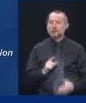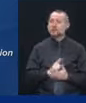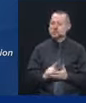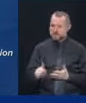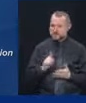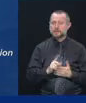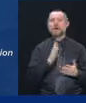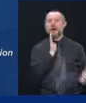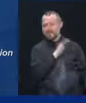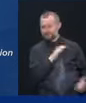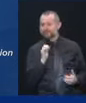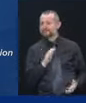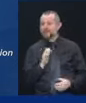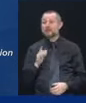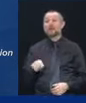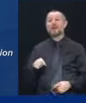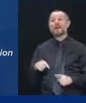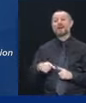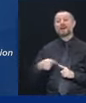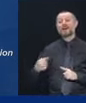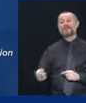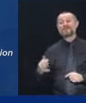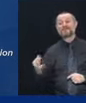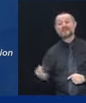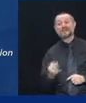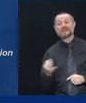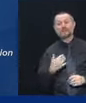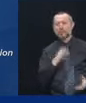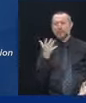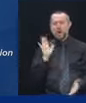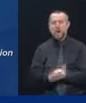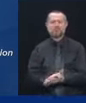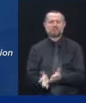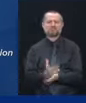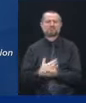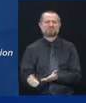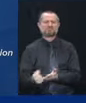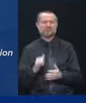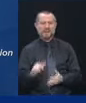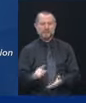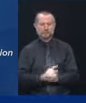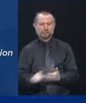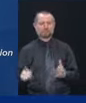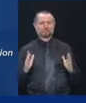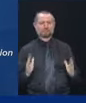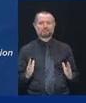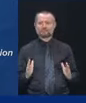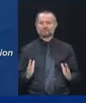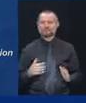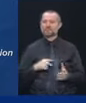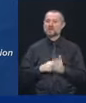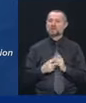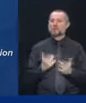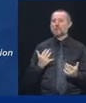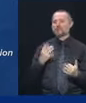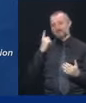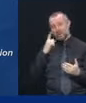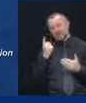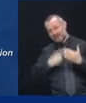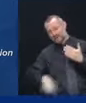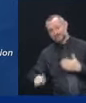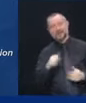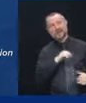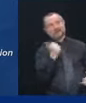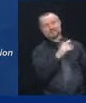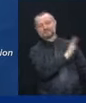the week, we basically exhausted the entire week's allocation, and then we wait for the next week's allocation.